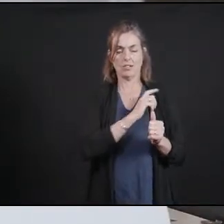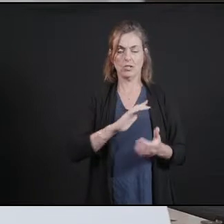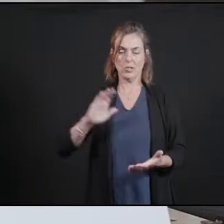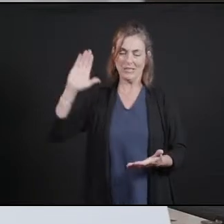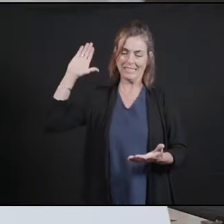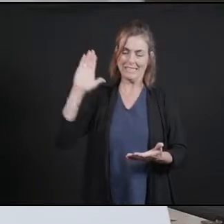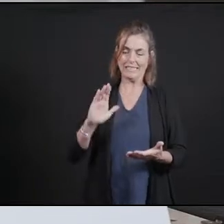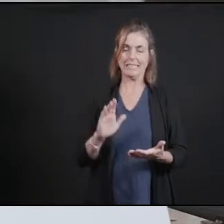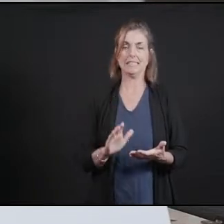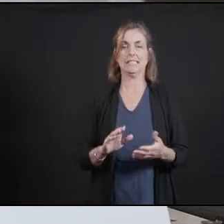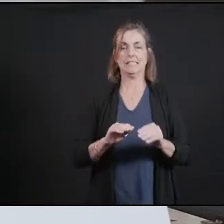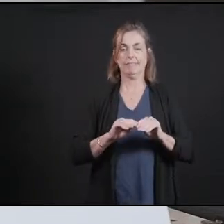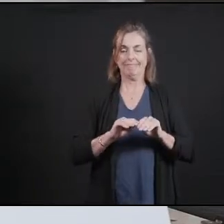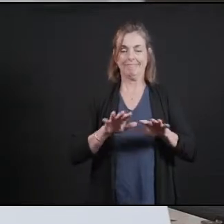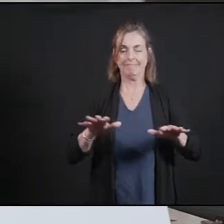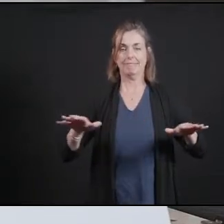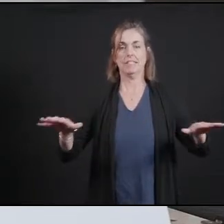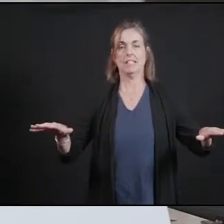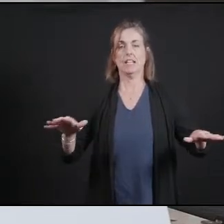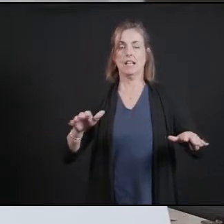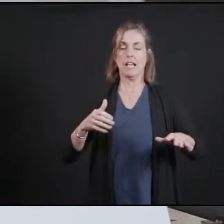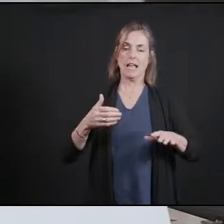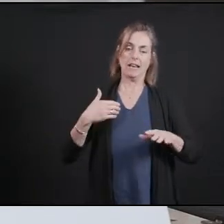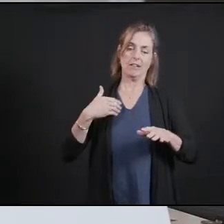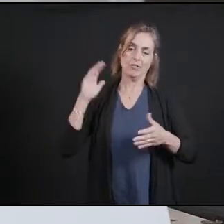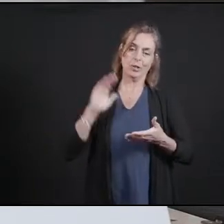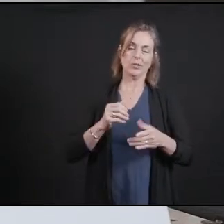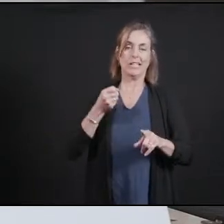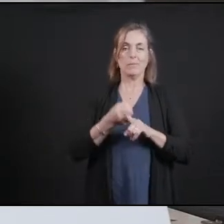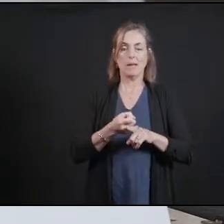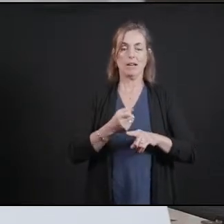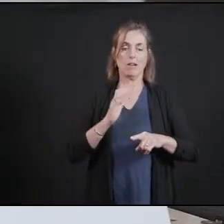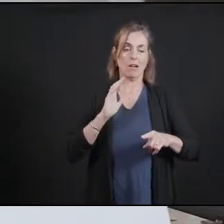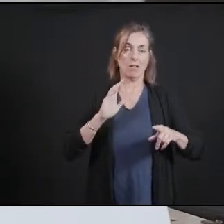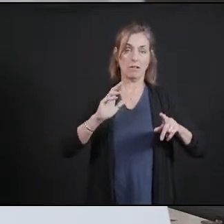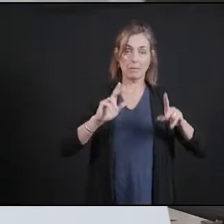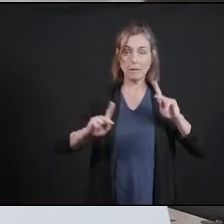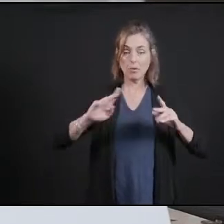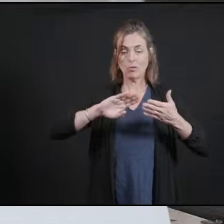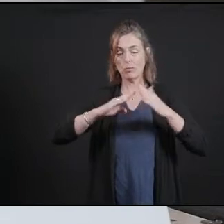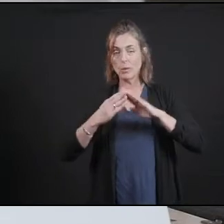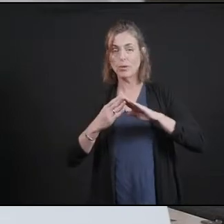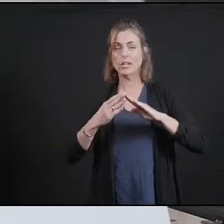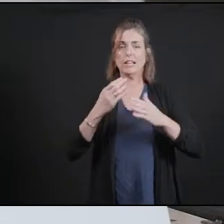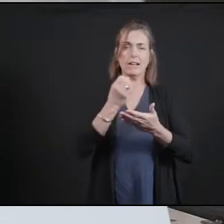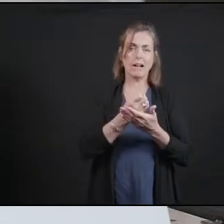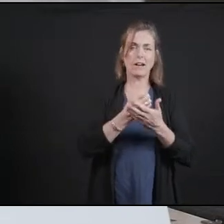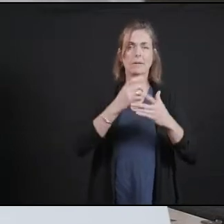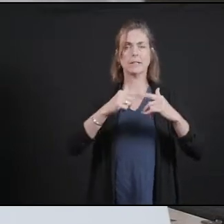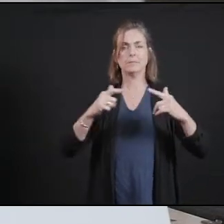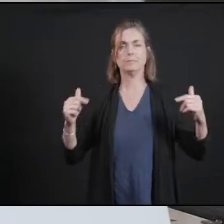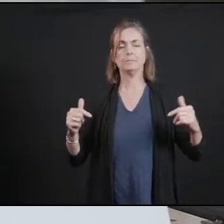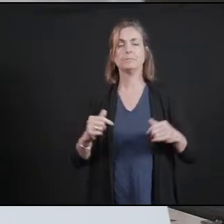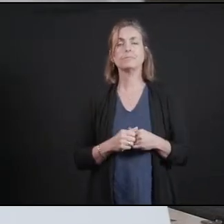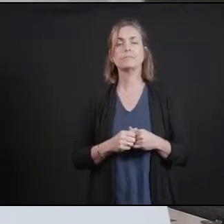Virgin Islanders. I, too, want to express my condolences to the family of the gentleman who died as a result